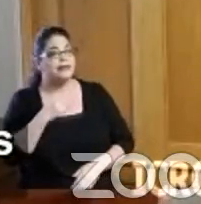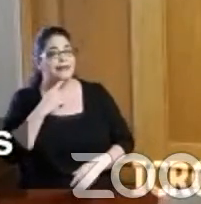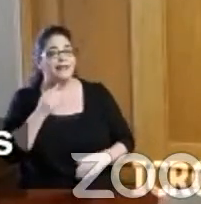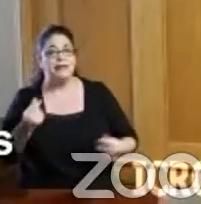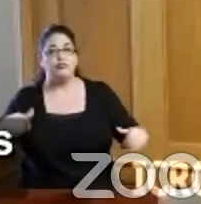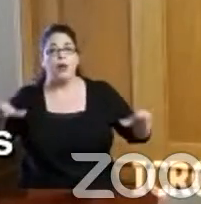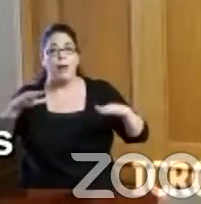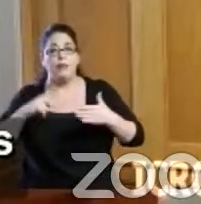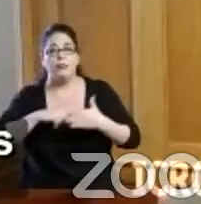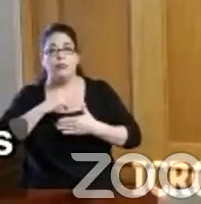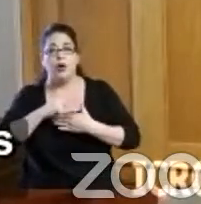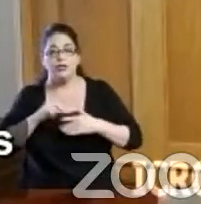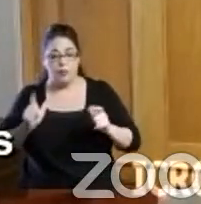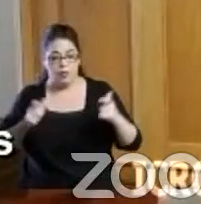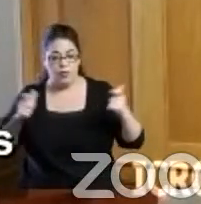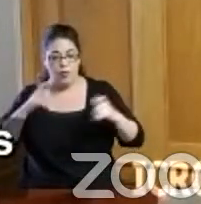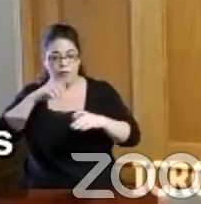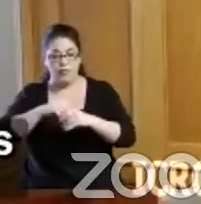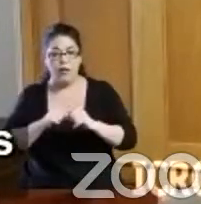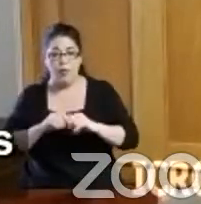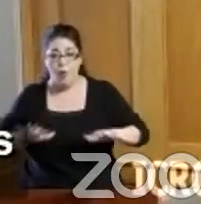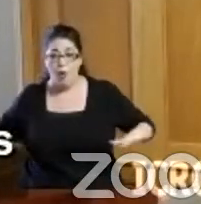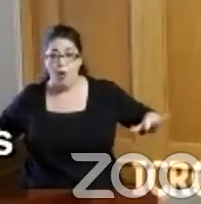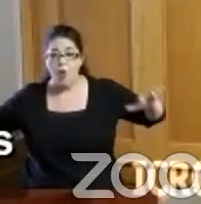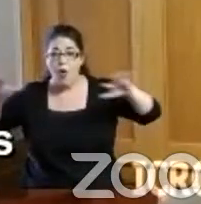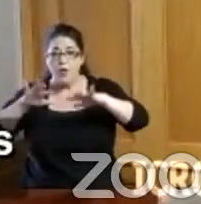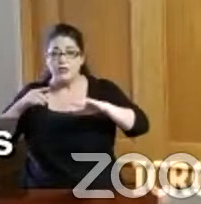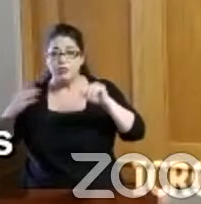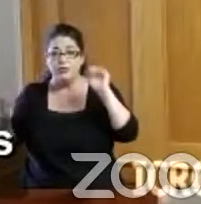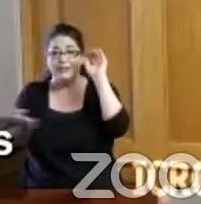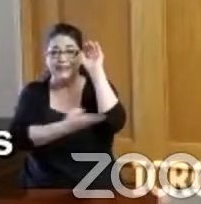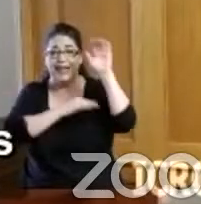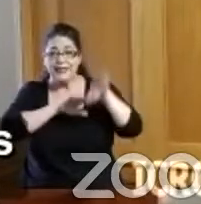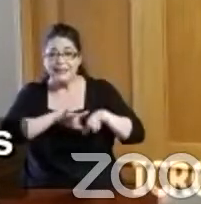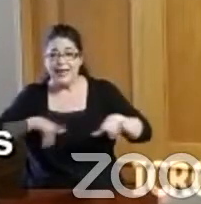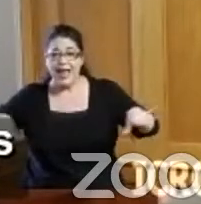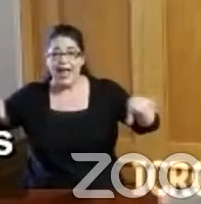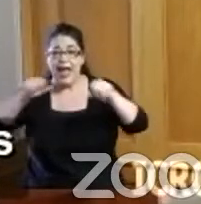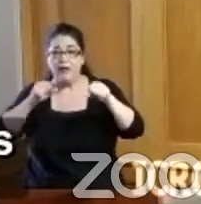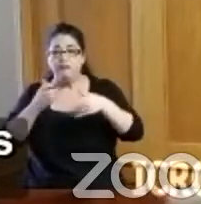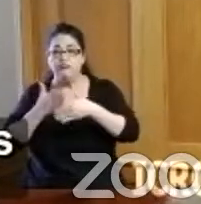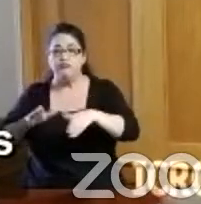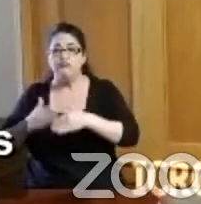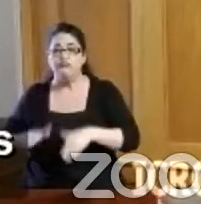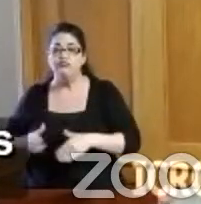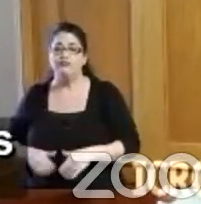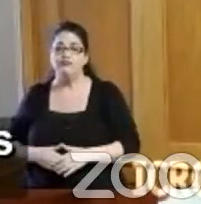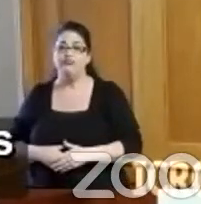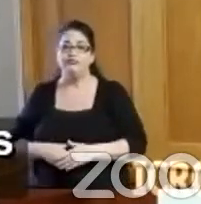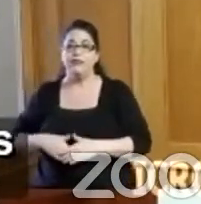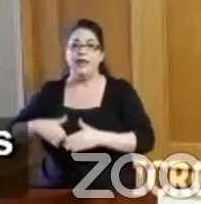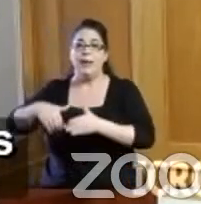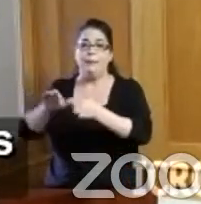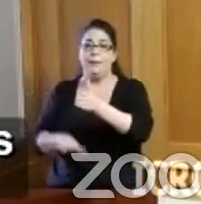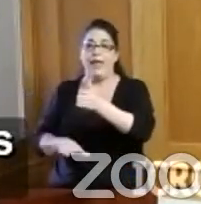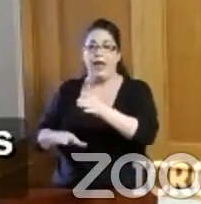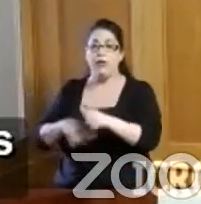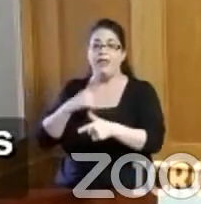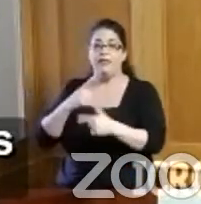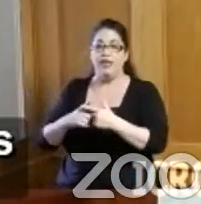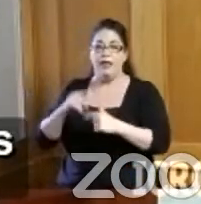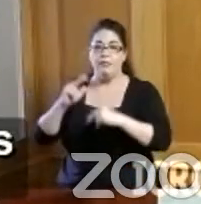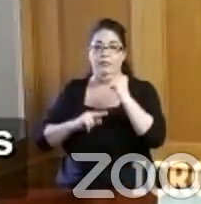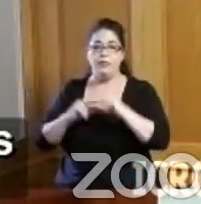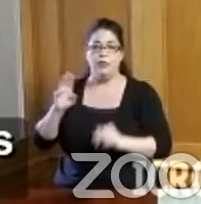property was part of a large project where the entire site was going to be cut down and graded out and the creek was going to be buried and there was going to be a mall built on the